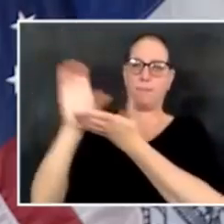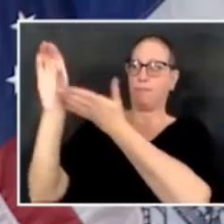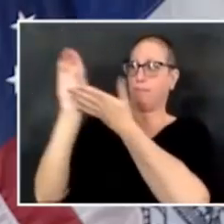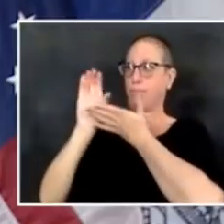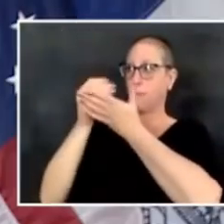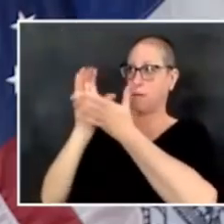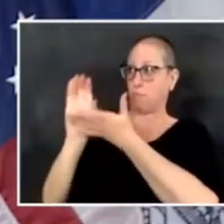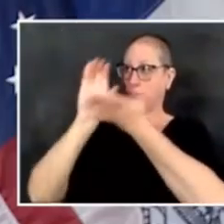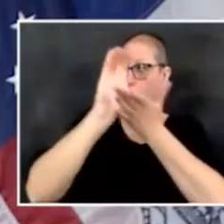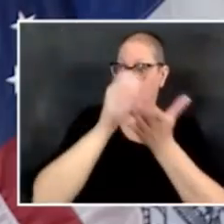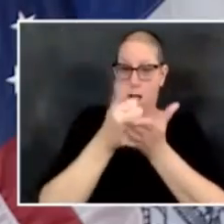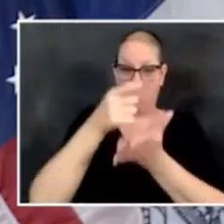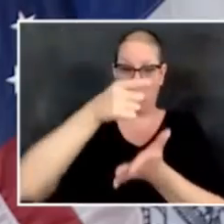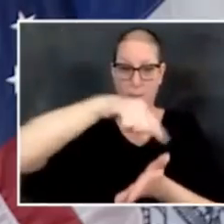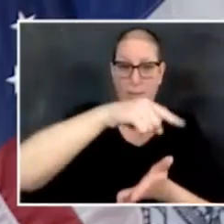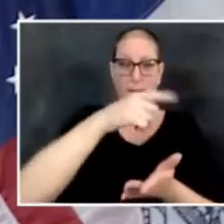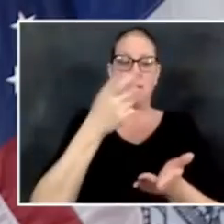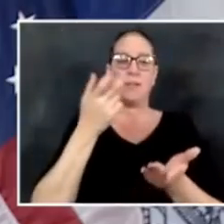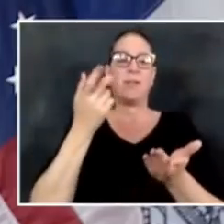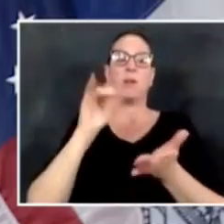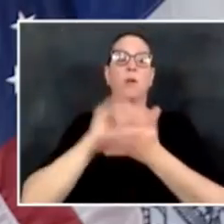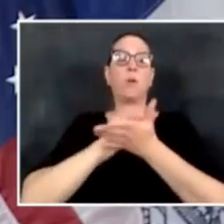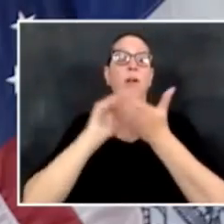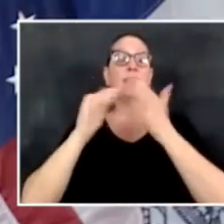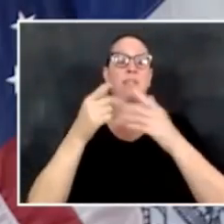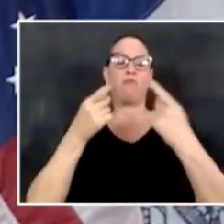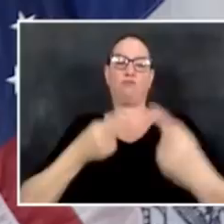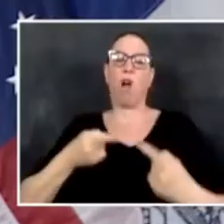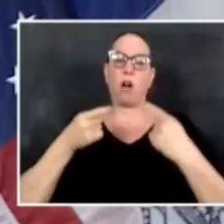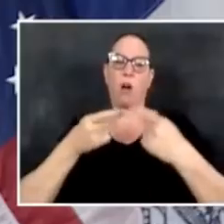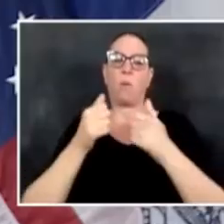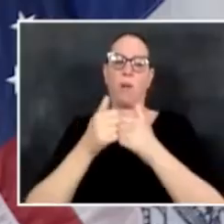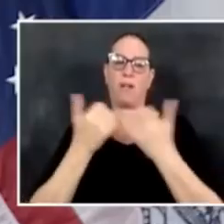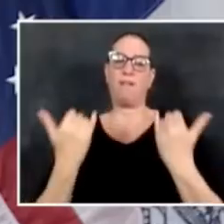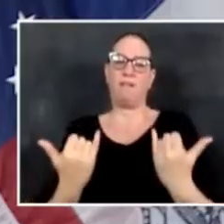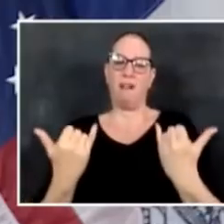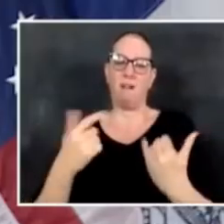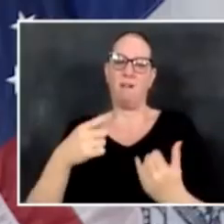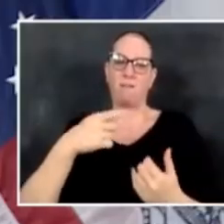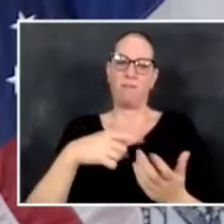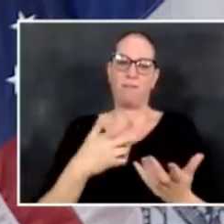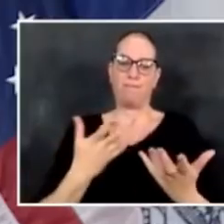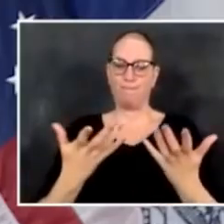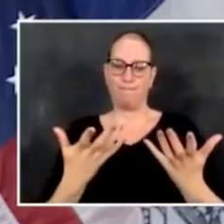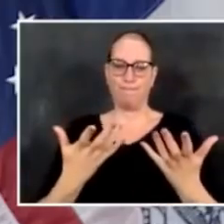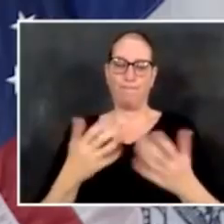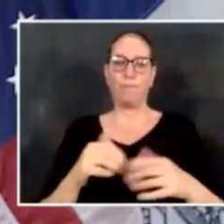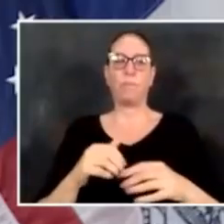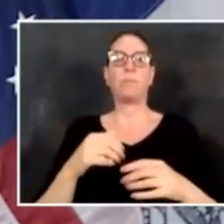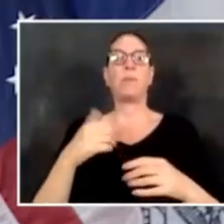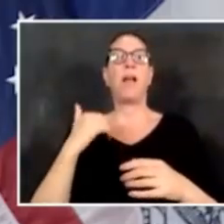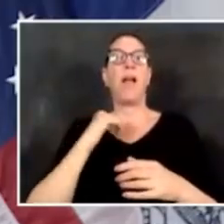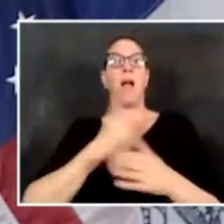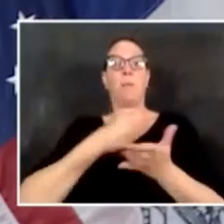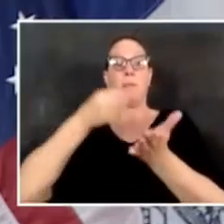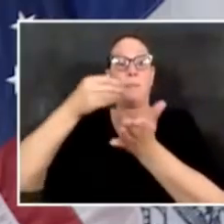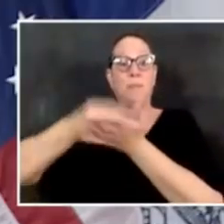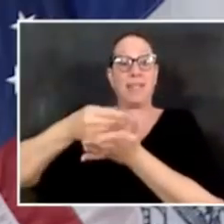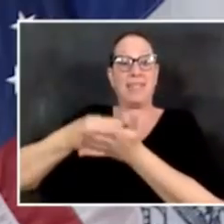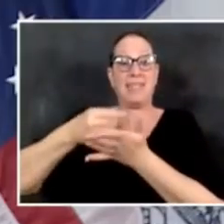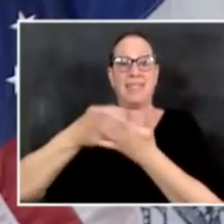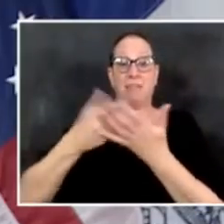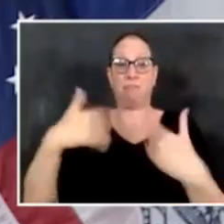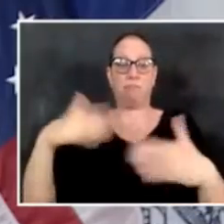spot right now in terms of everything we're going through humanly, and the fact that our resources have been drained down in a way we've never